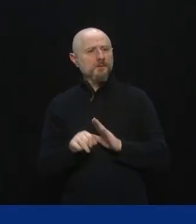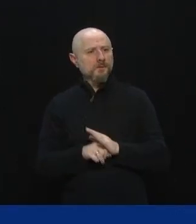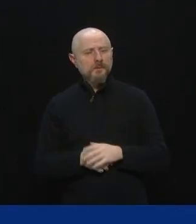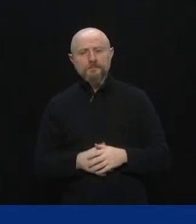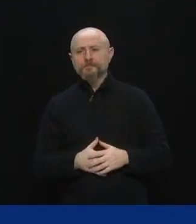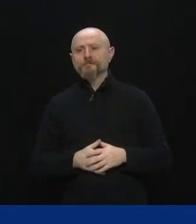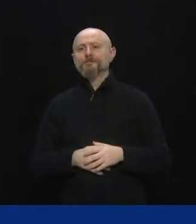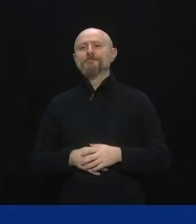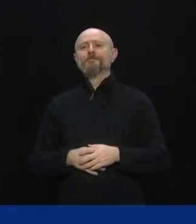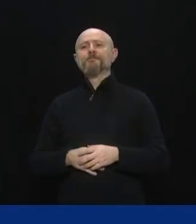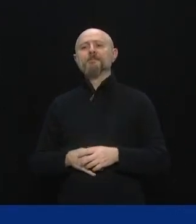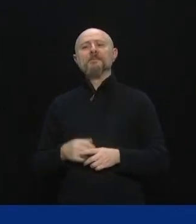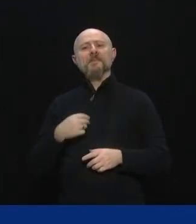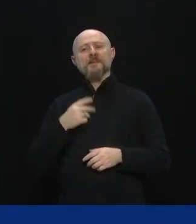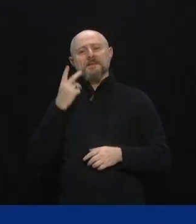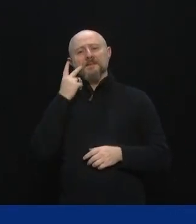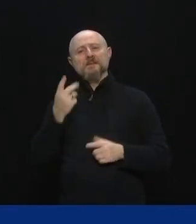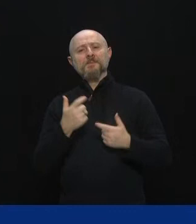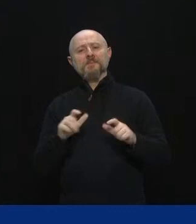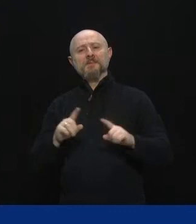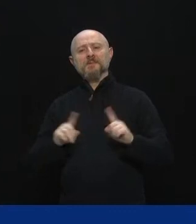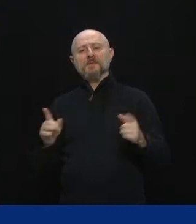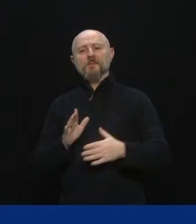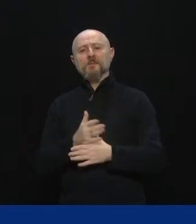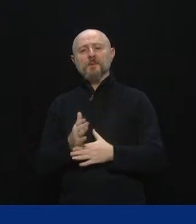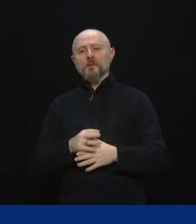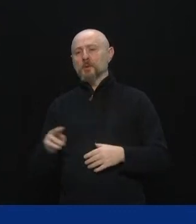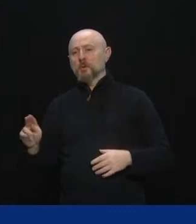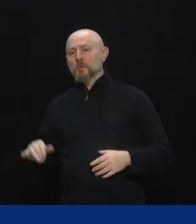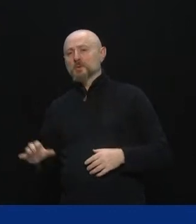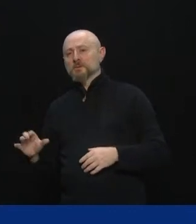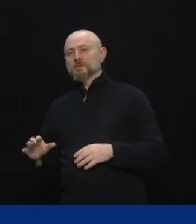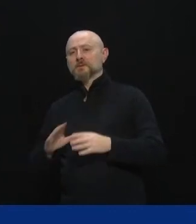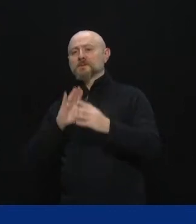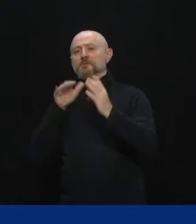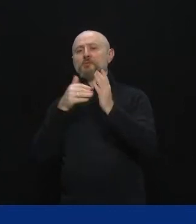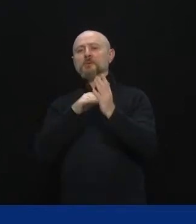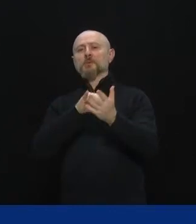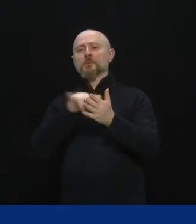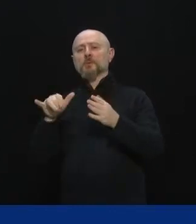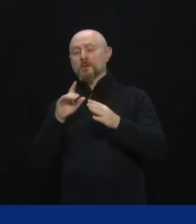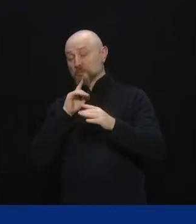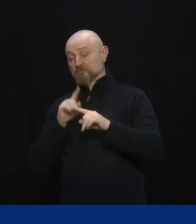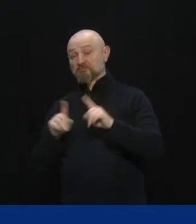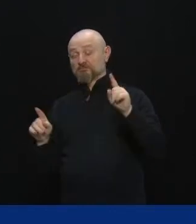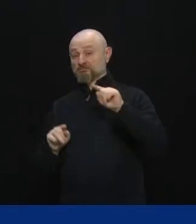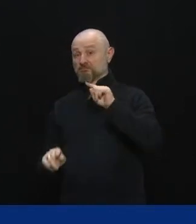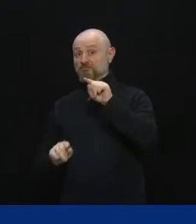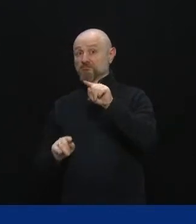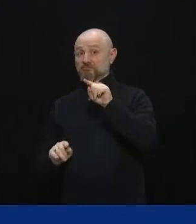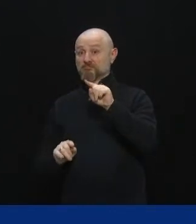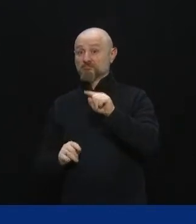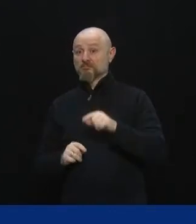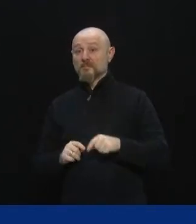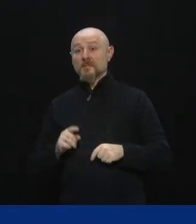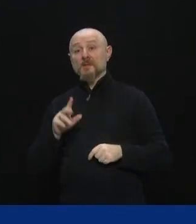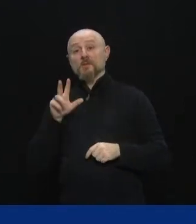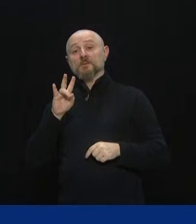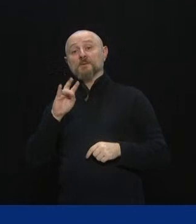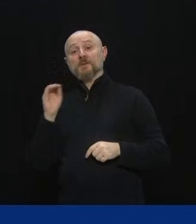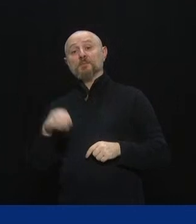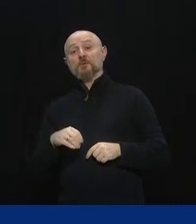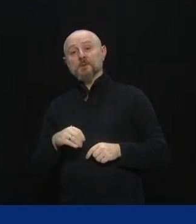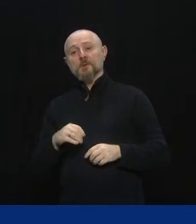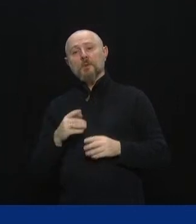What a variation we're seeing there between central New York and the city. So we also know that 37% of positive cases overall